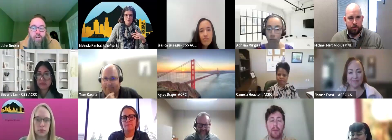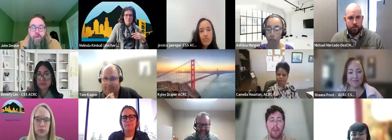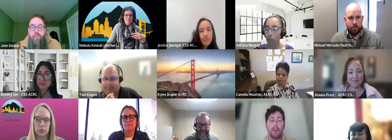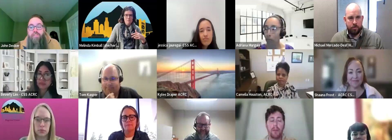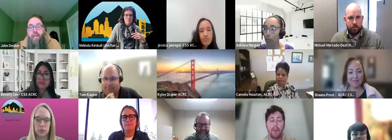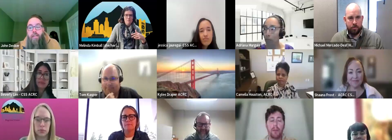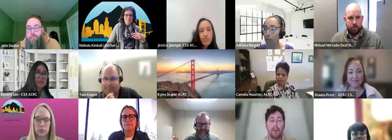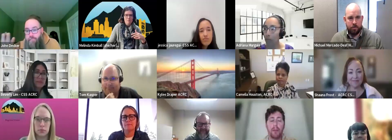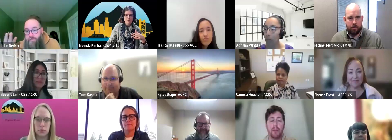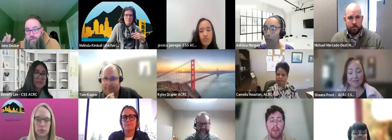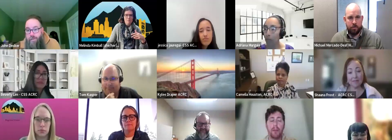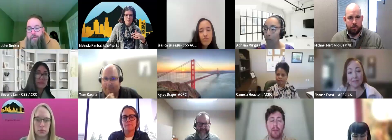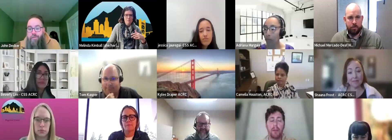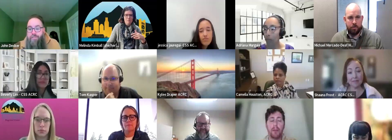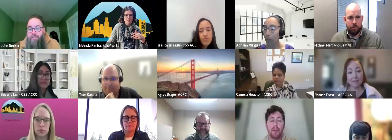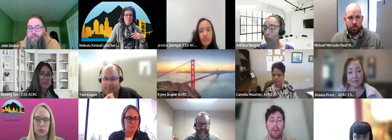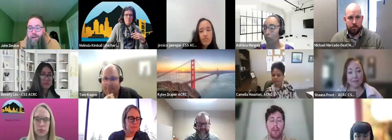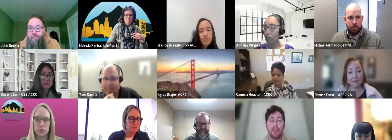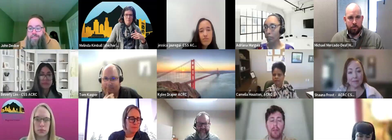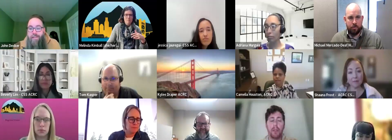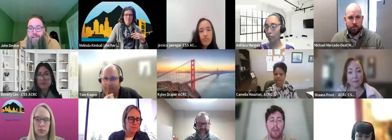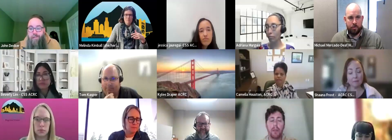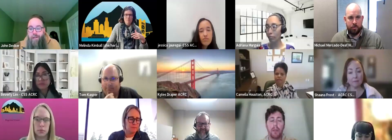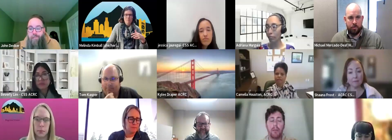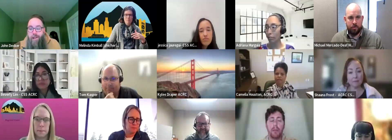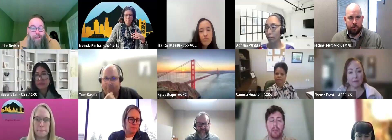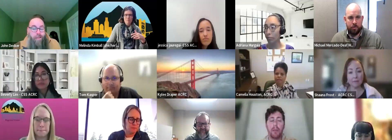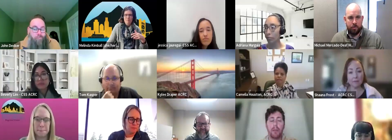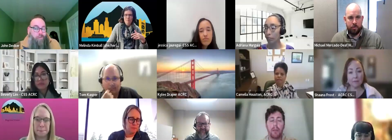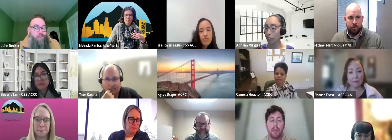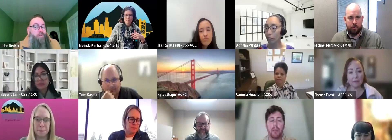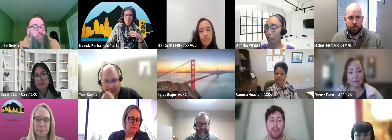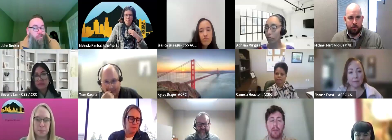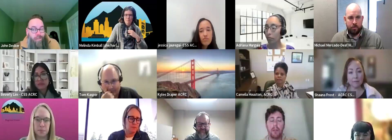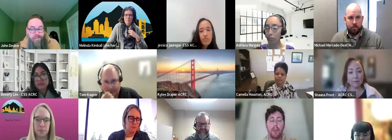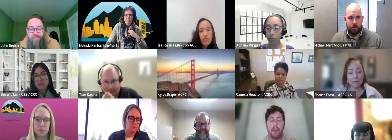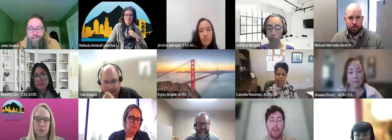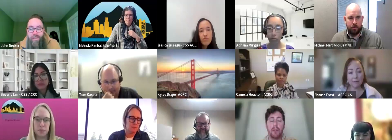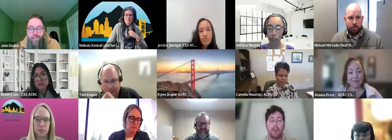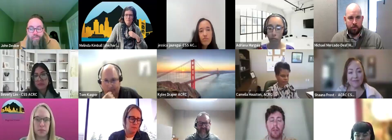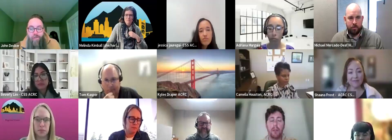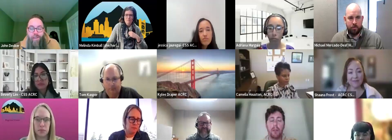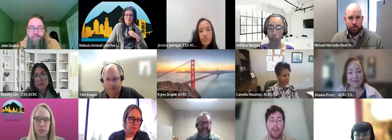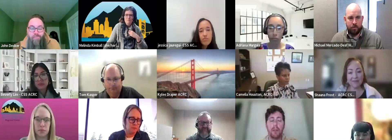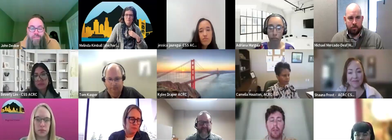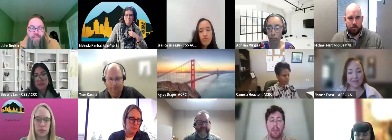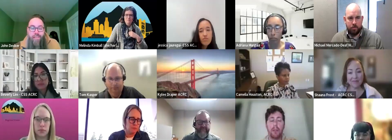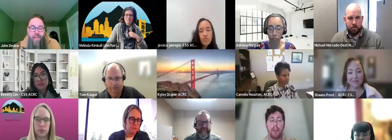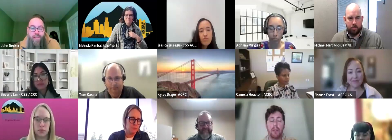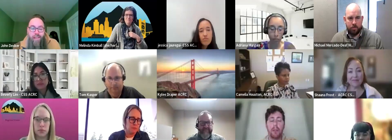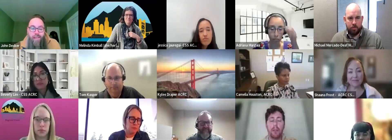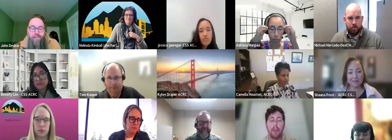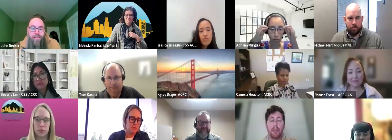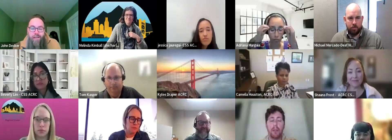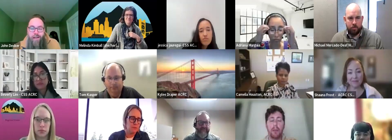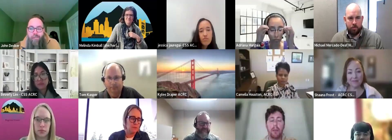I just wanted to note in the chat, certainly I appreciate the comments there. And I would concur that certainly a great way to present